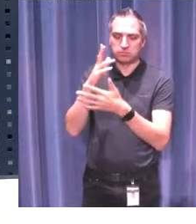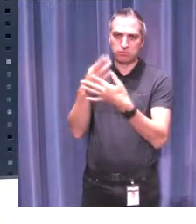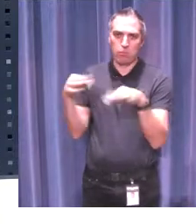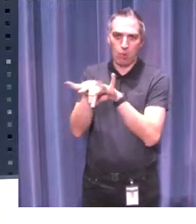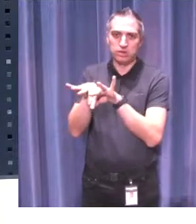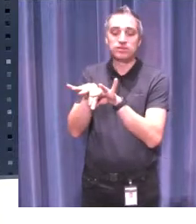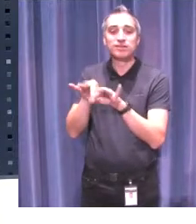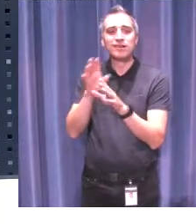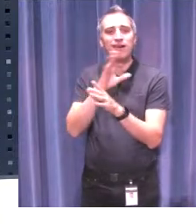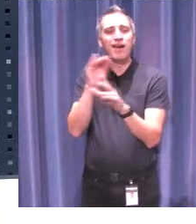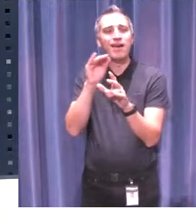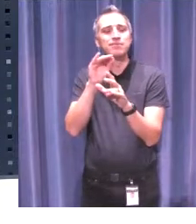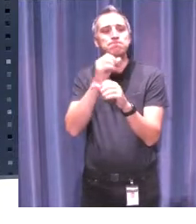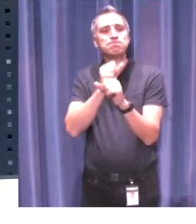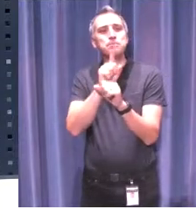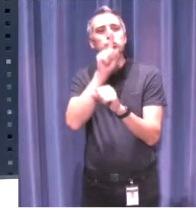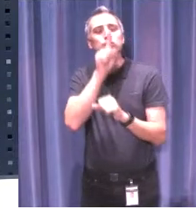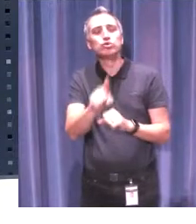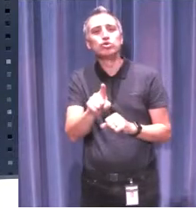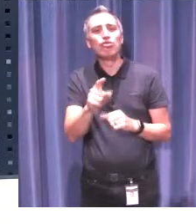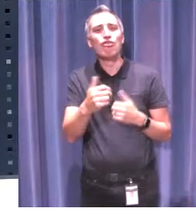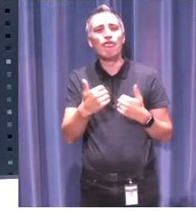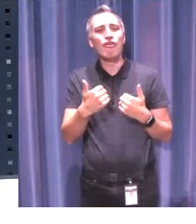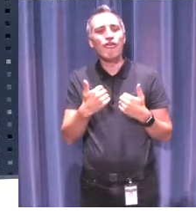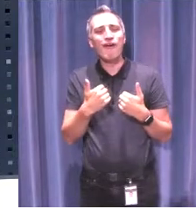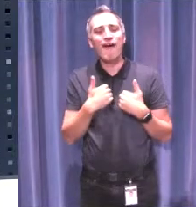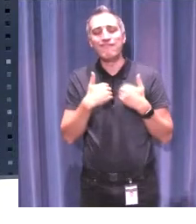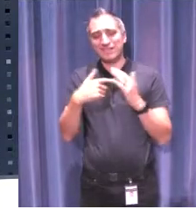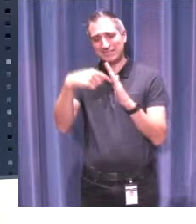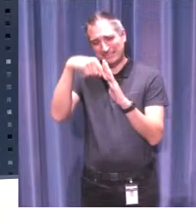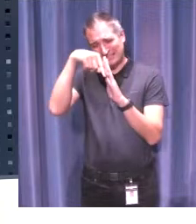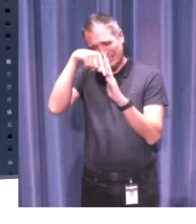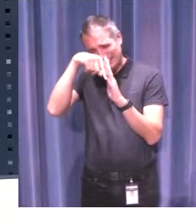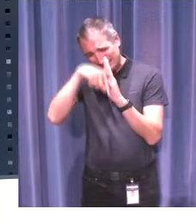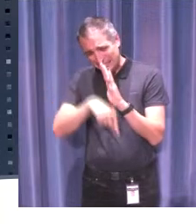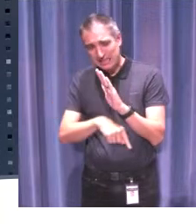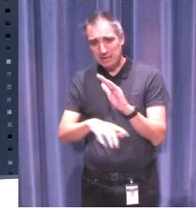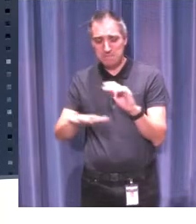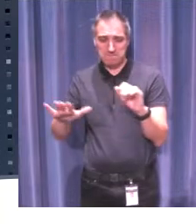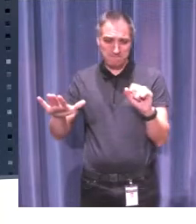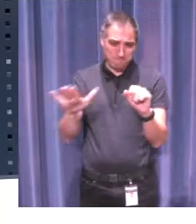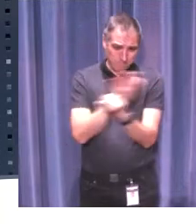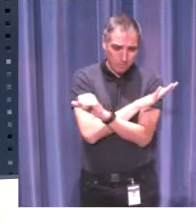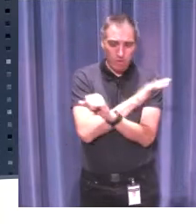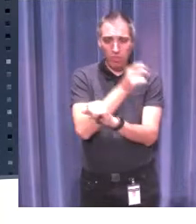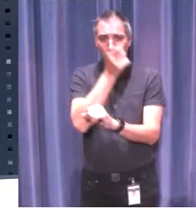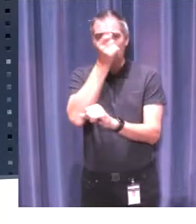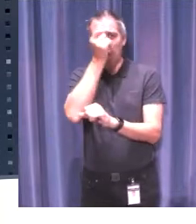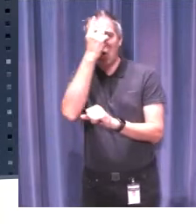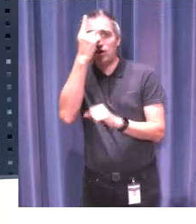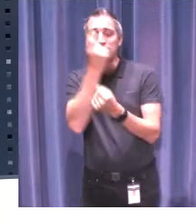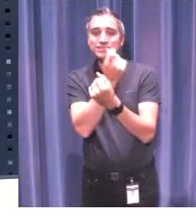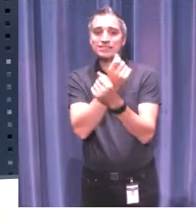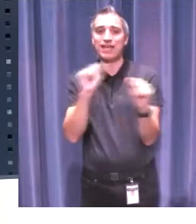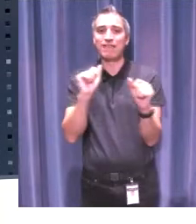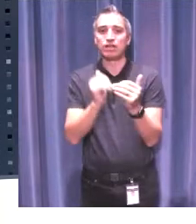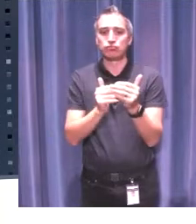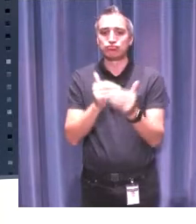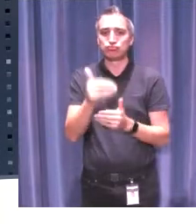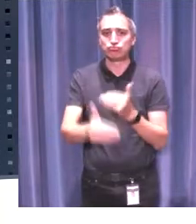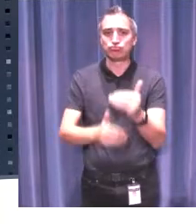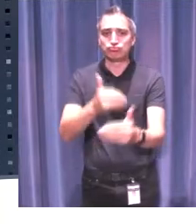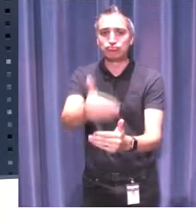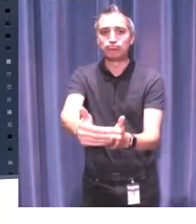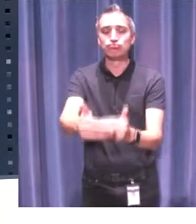just ensuring that there's a deep and broad-based understanding of safety protocols in